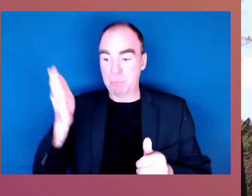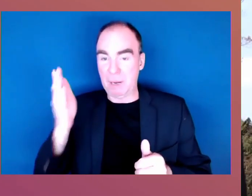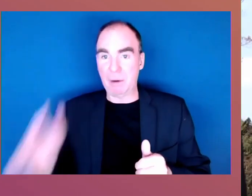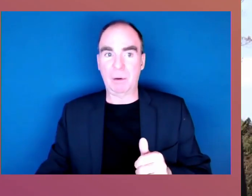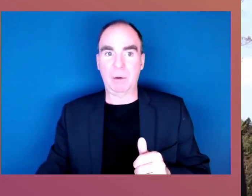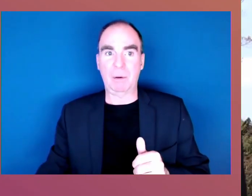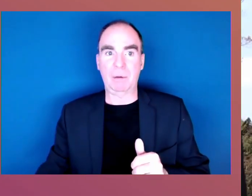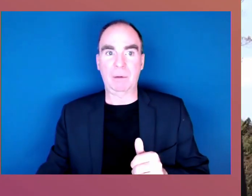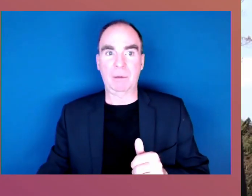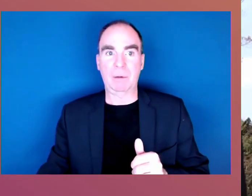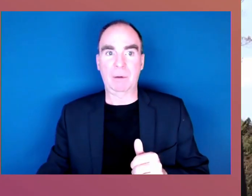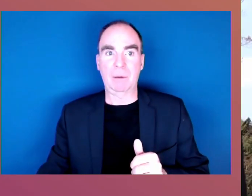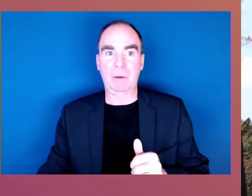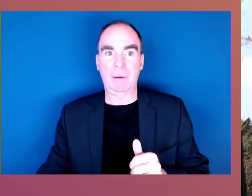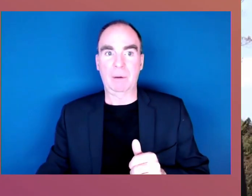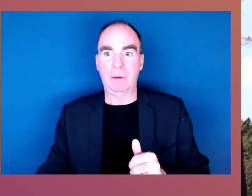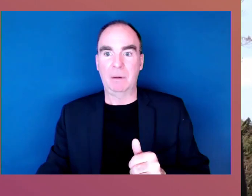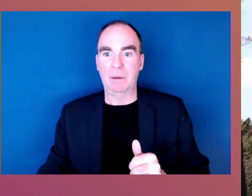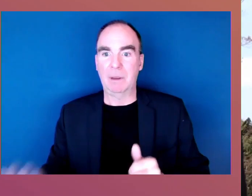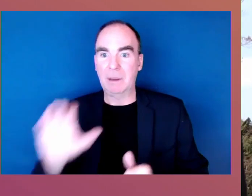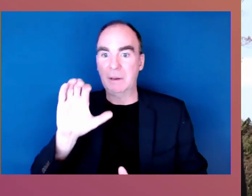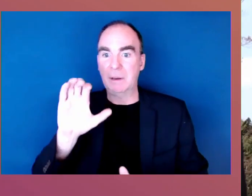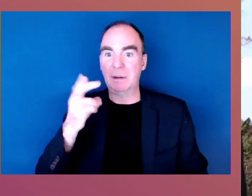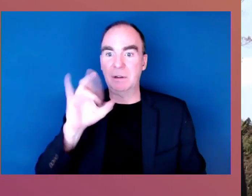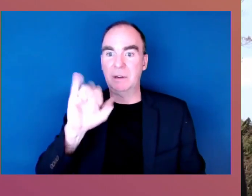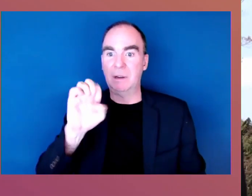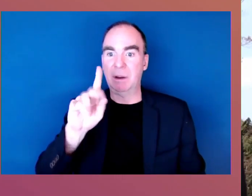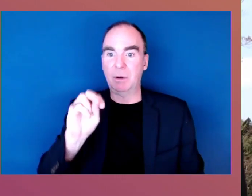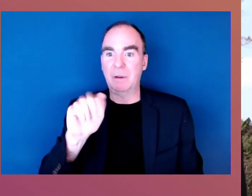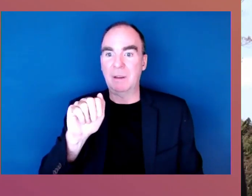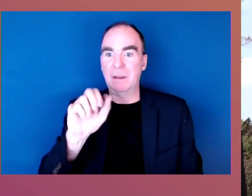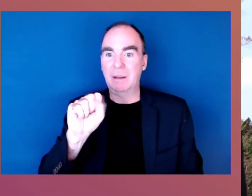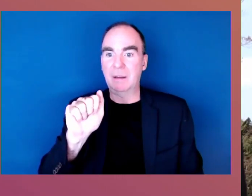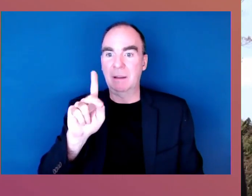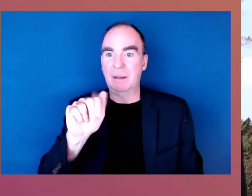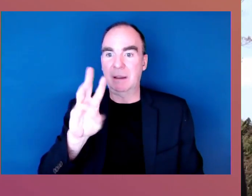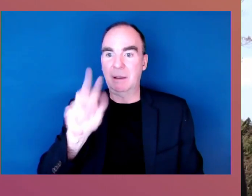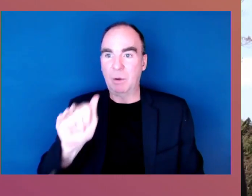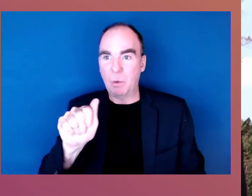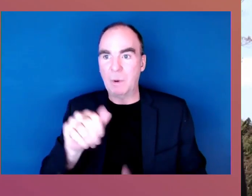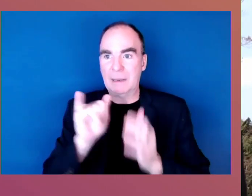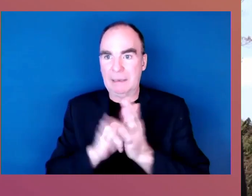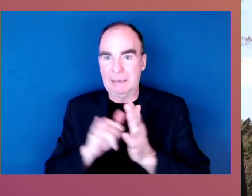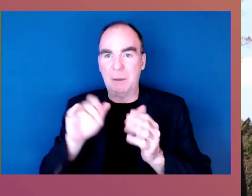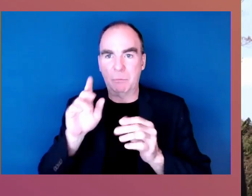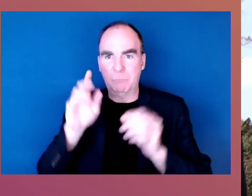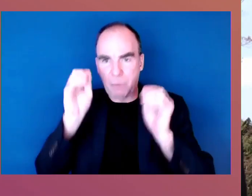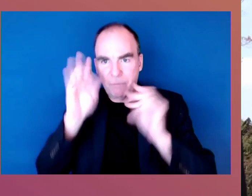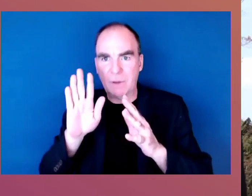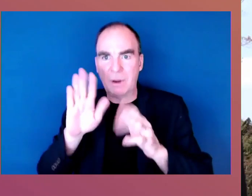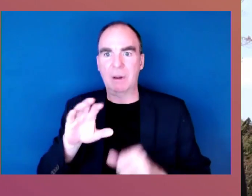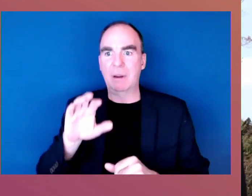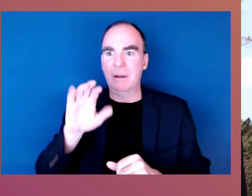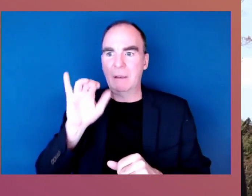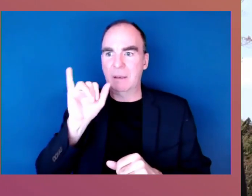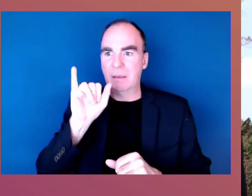Asakawa. She's an IBM Fellow and IBM Distinguished Service Professor at Carnegie Mellon University, working in the area